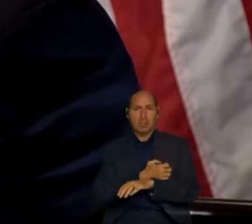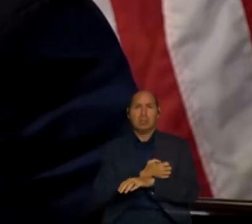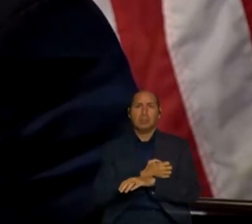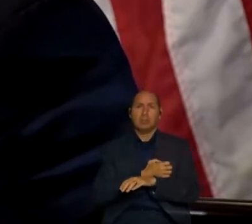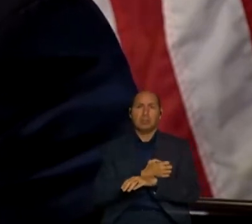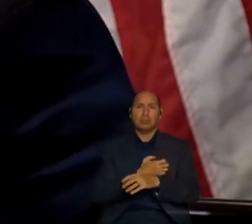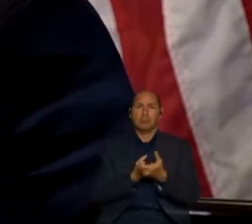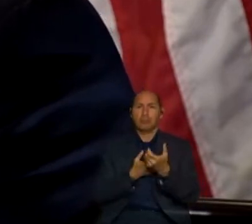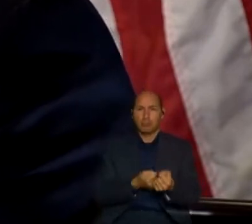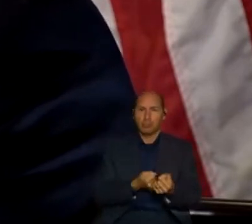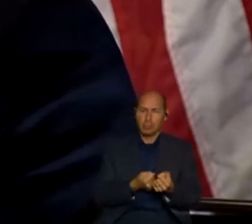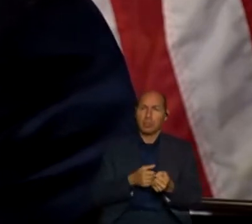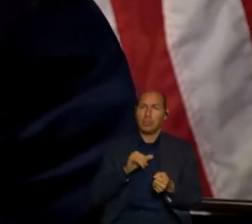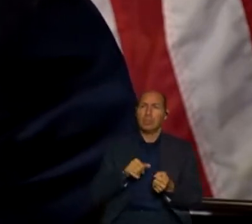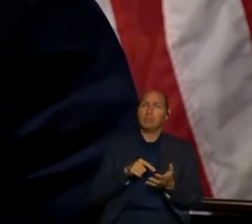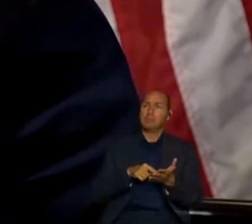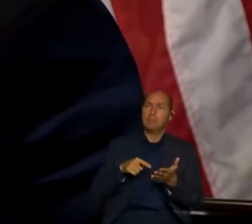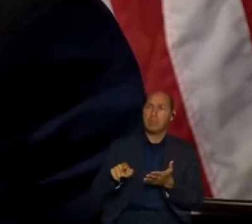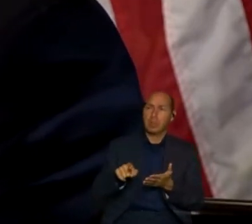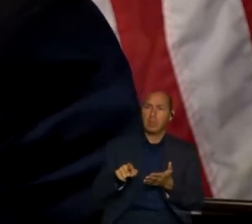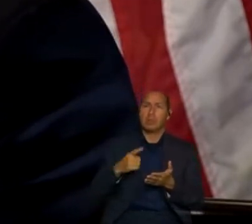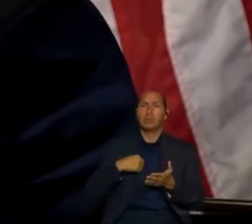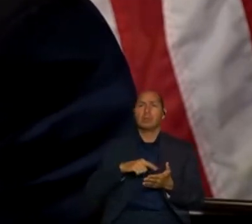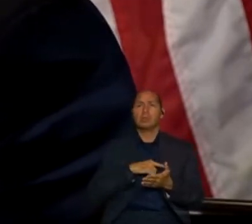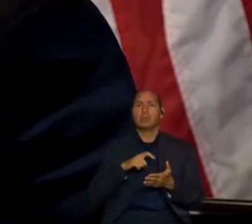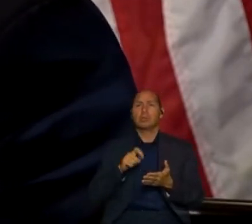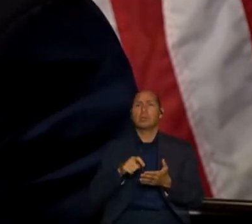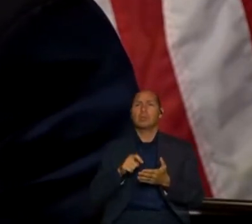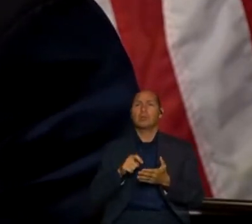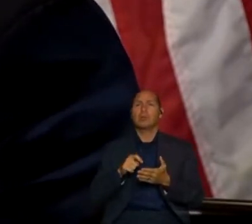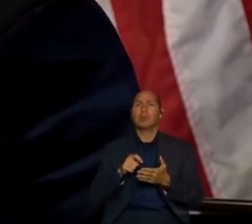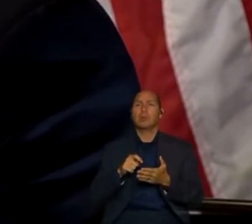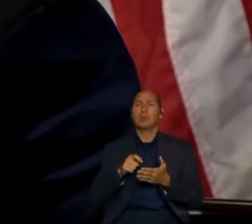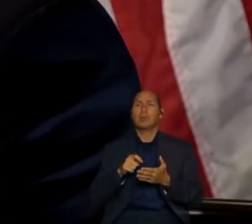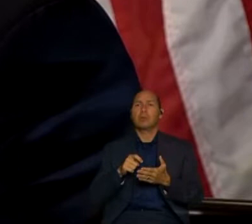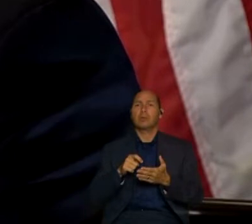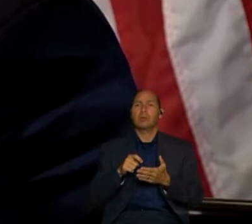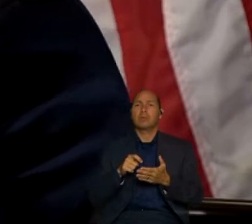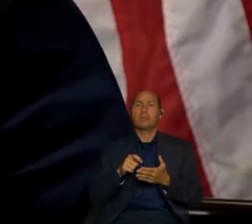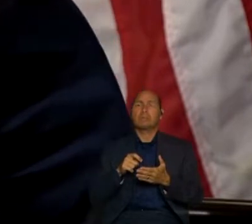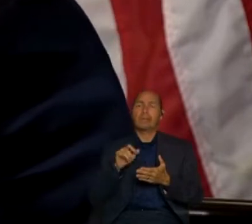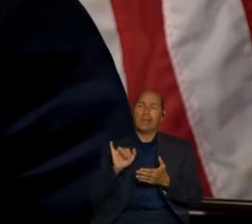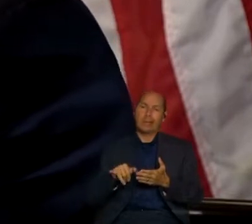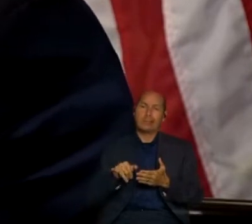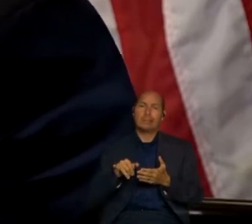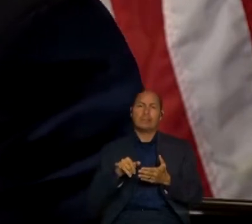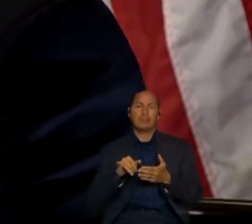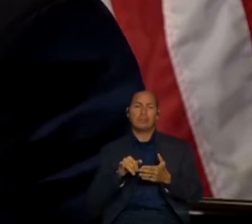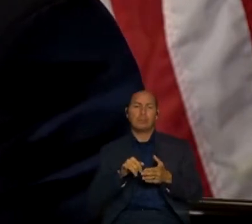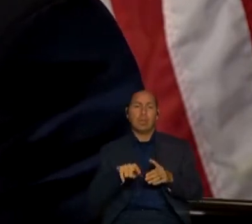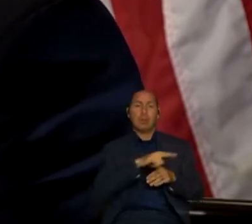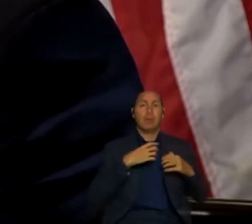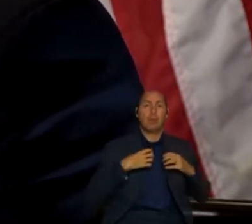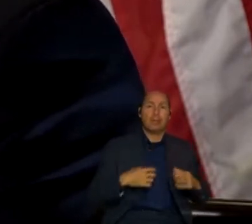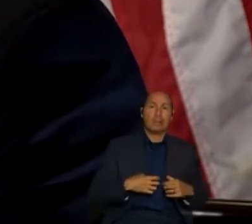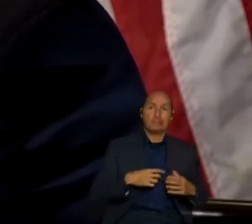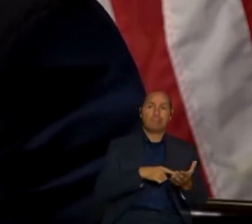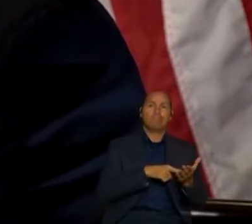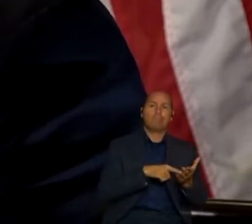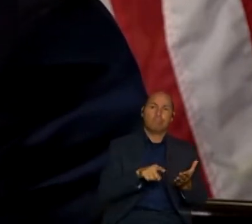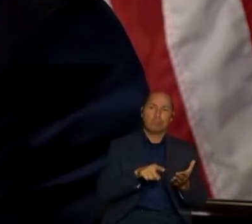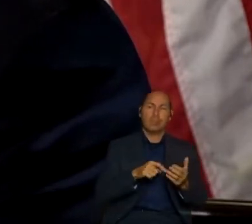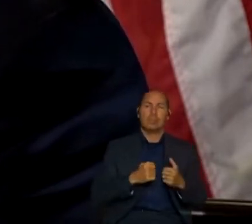debt repayment will have to be passed on to the PREPA customers. That's why the Oversight Board has